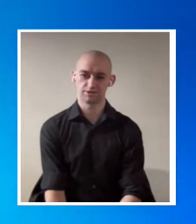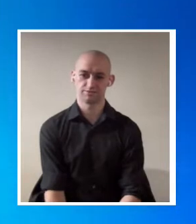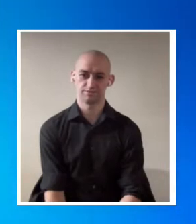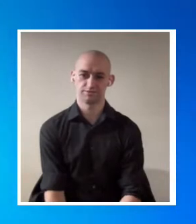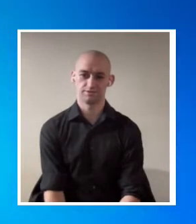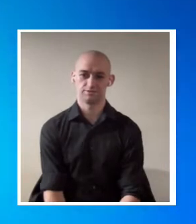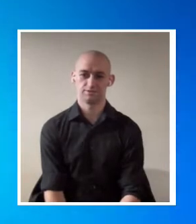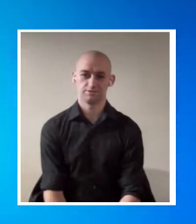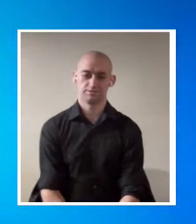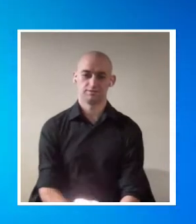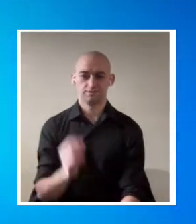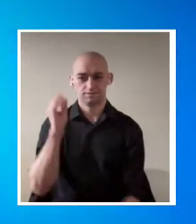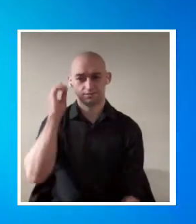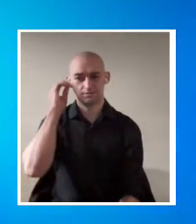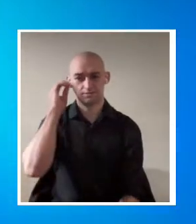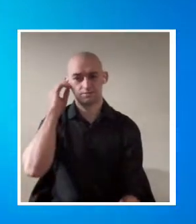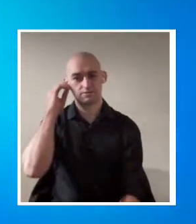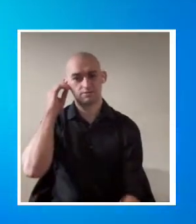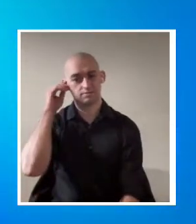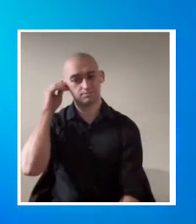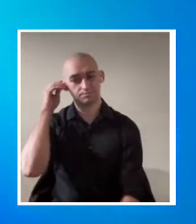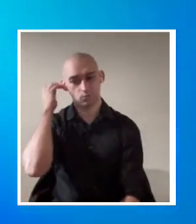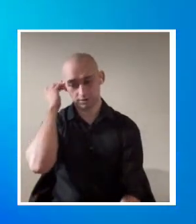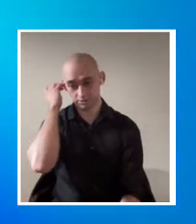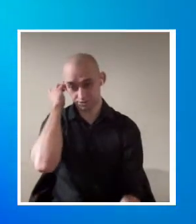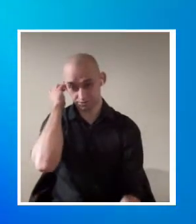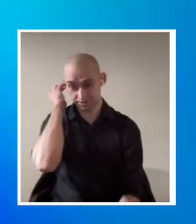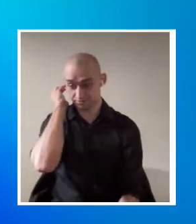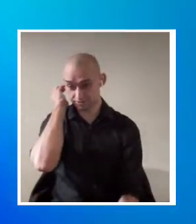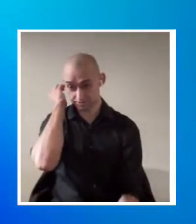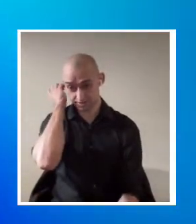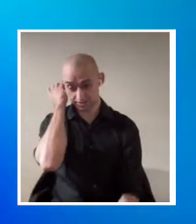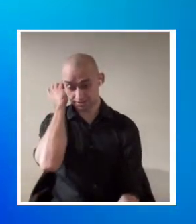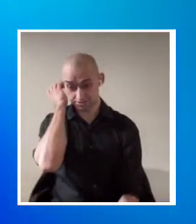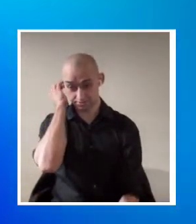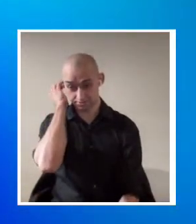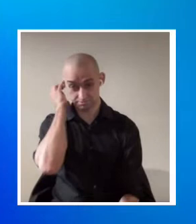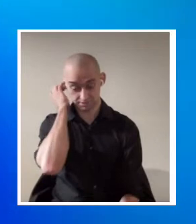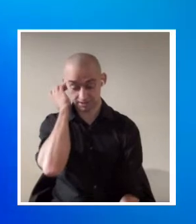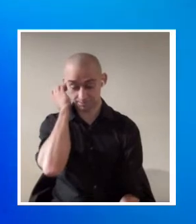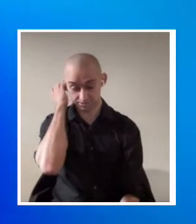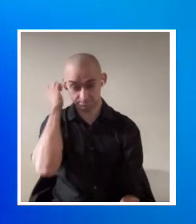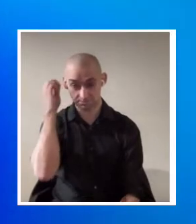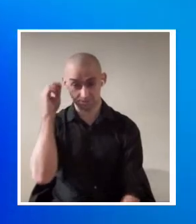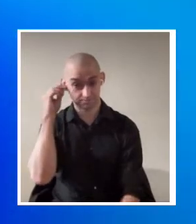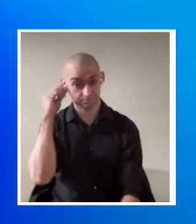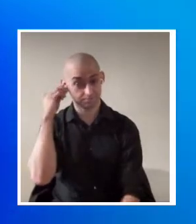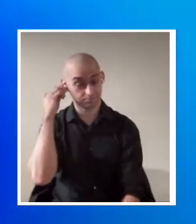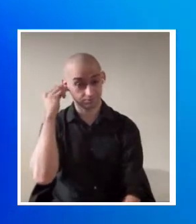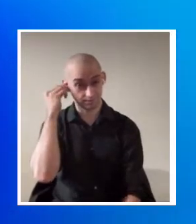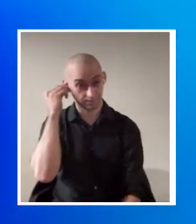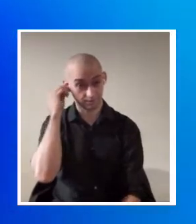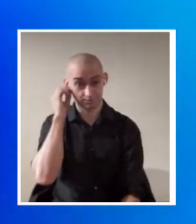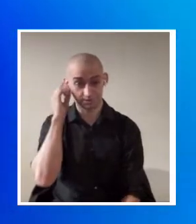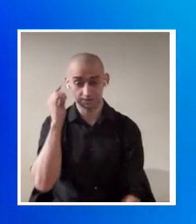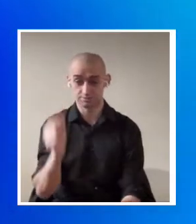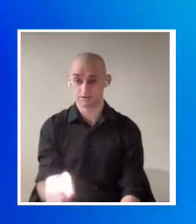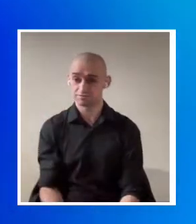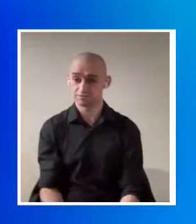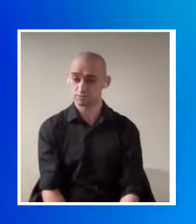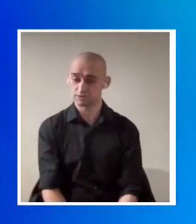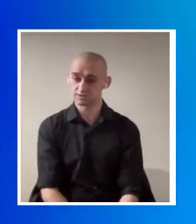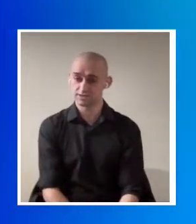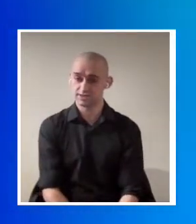agency applies to HUD for. So again, please answer the question. It's going to pop up on the screen on your